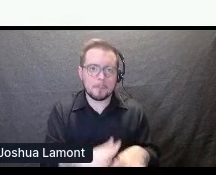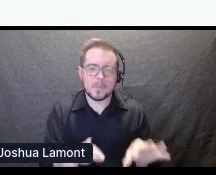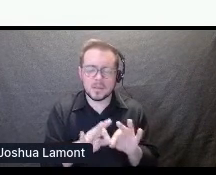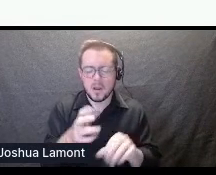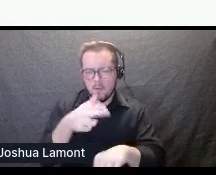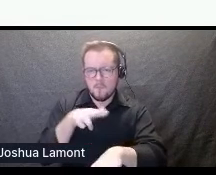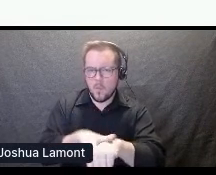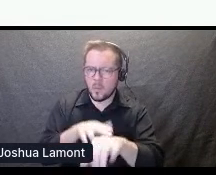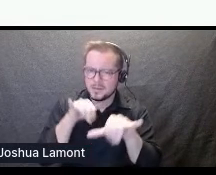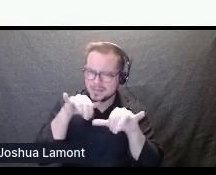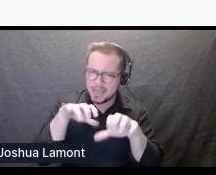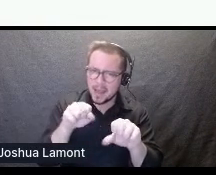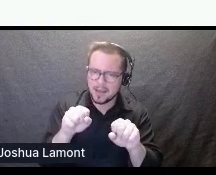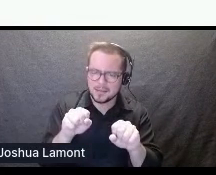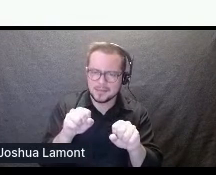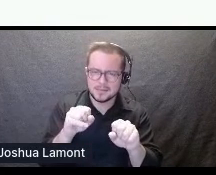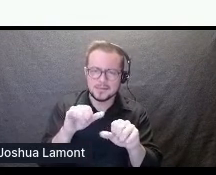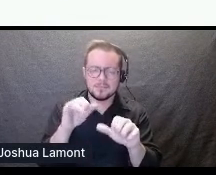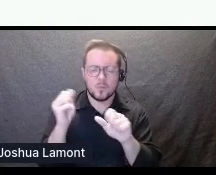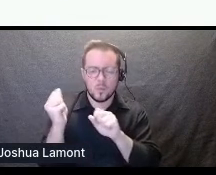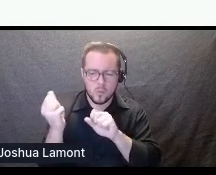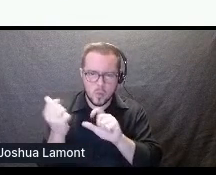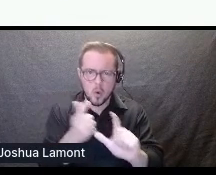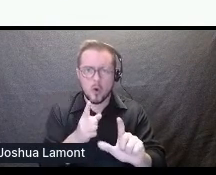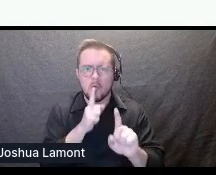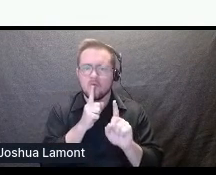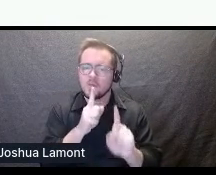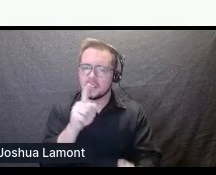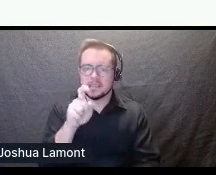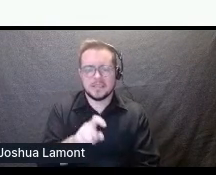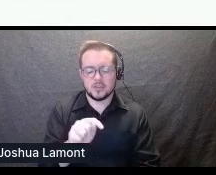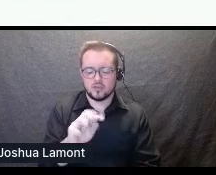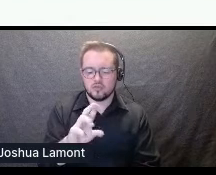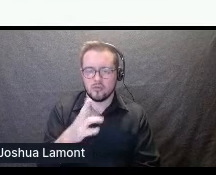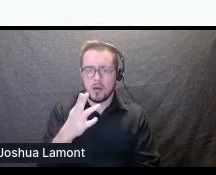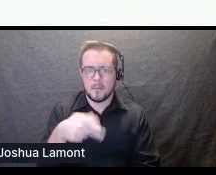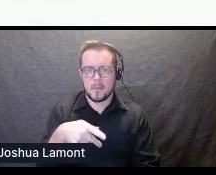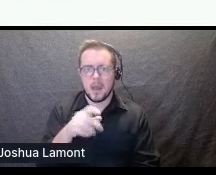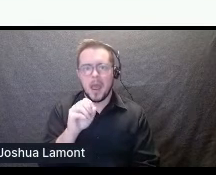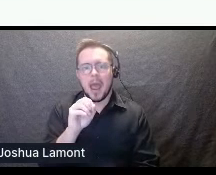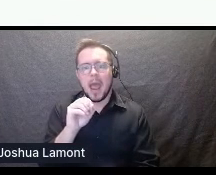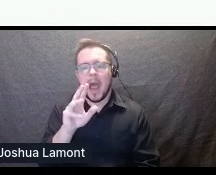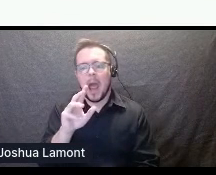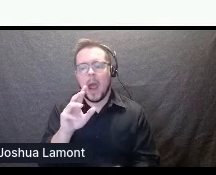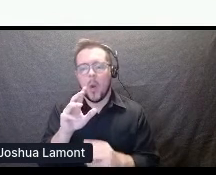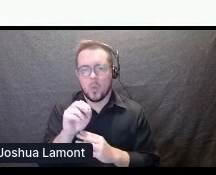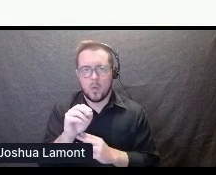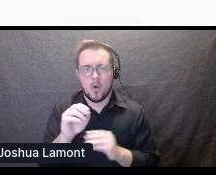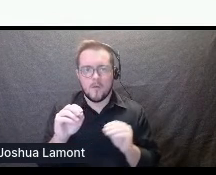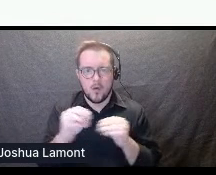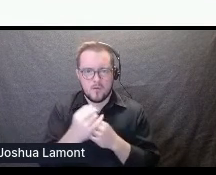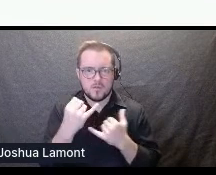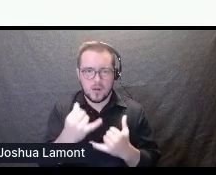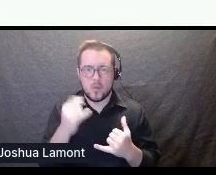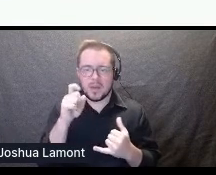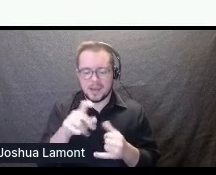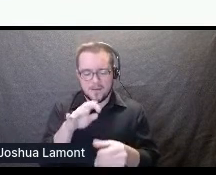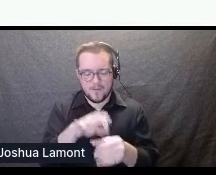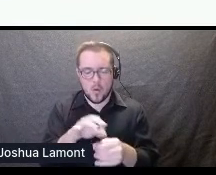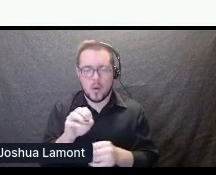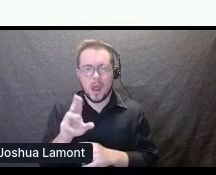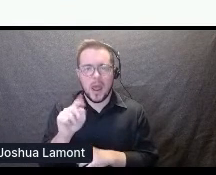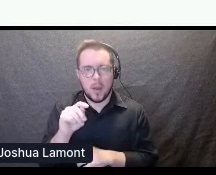absolutely matters. We all really need Trump out of office at this point, and we need to vote him out of office in